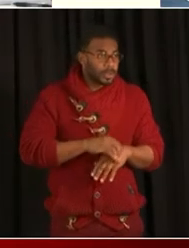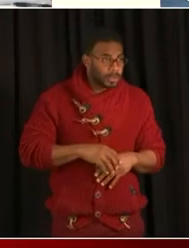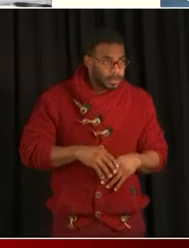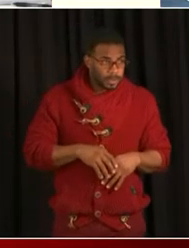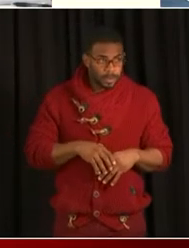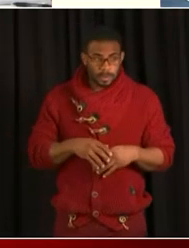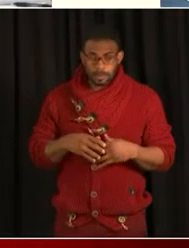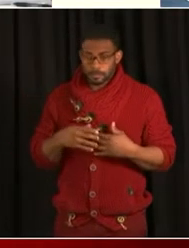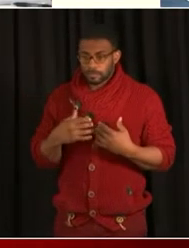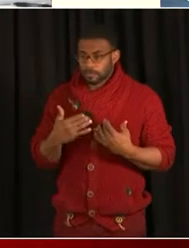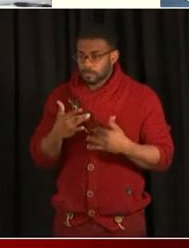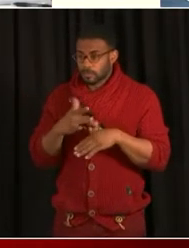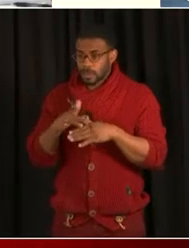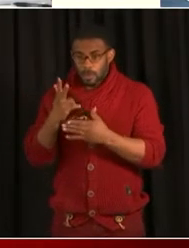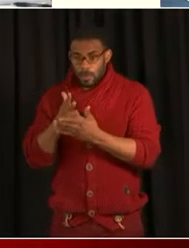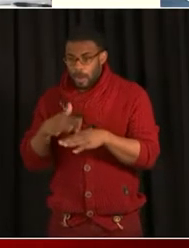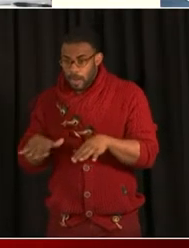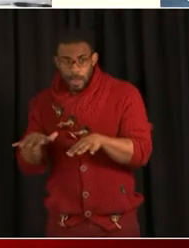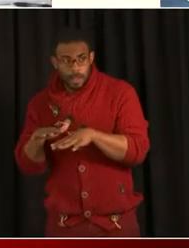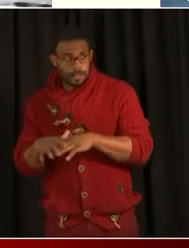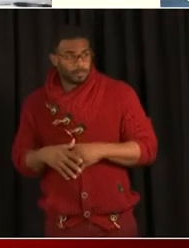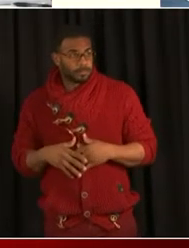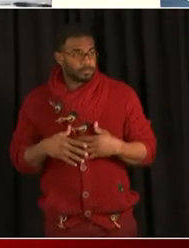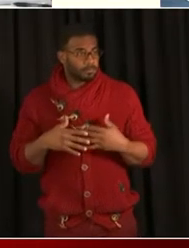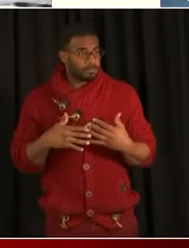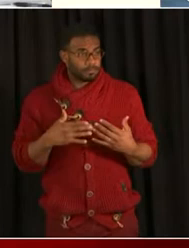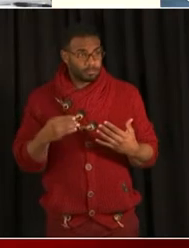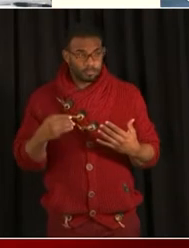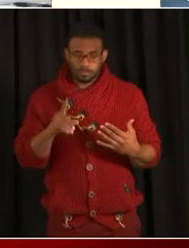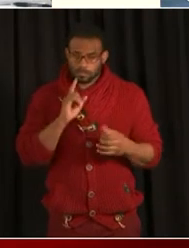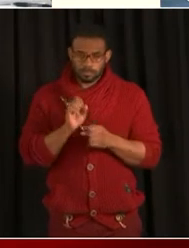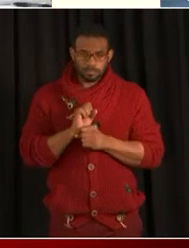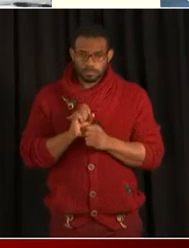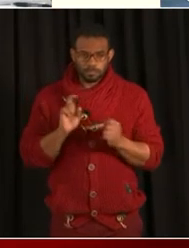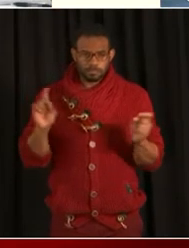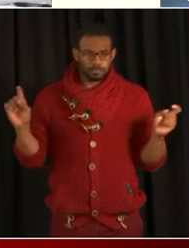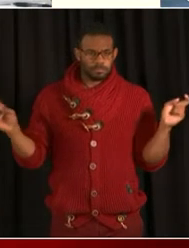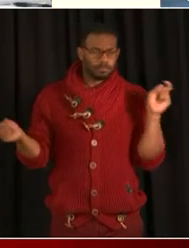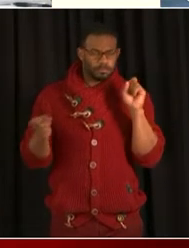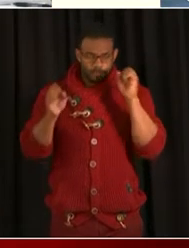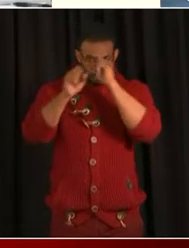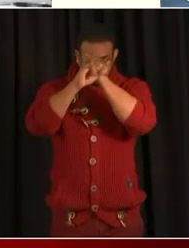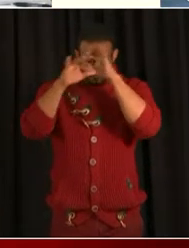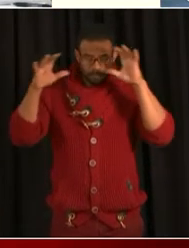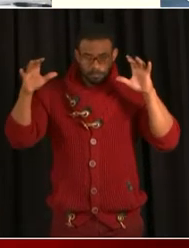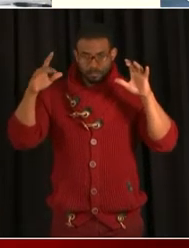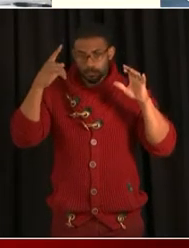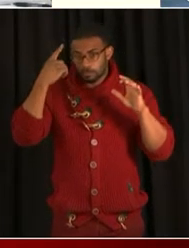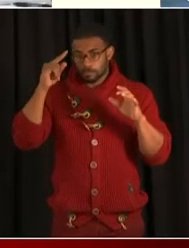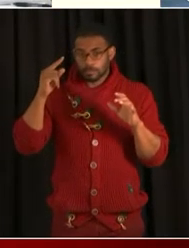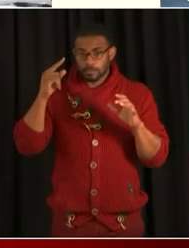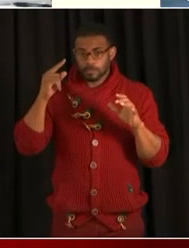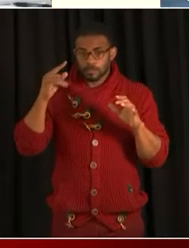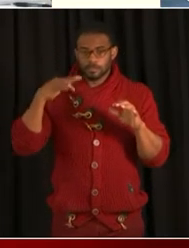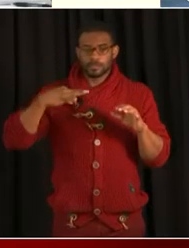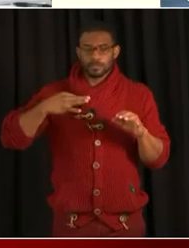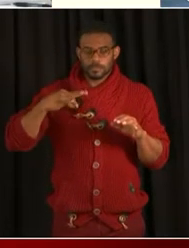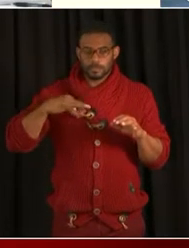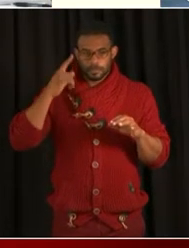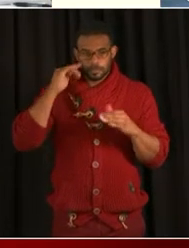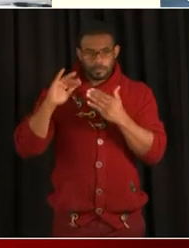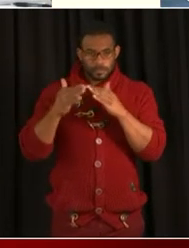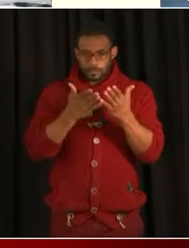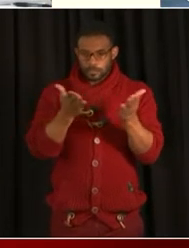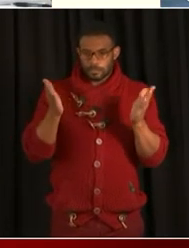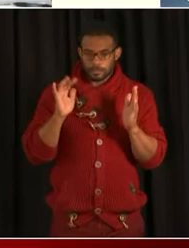churches, vacant parking lots, and really reimagining it for the benefit of